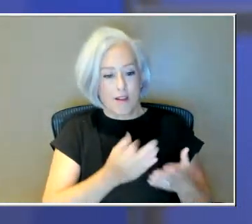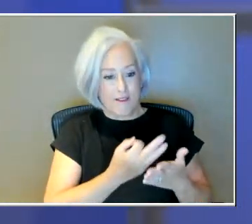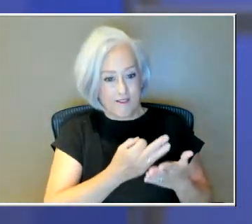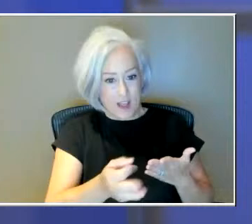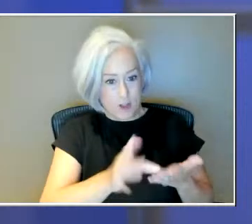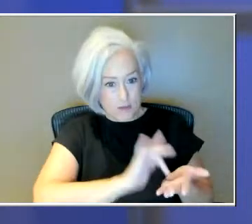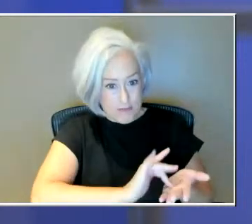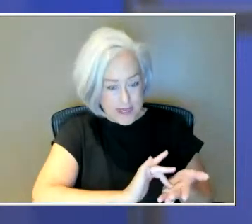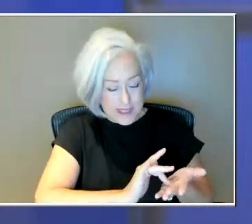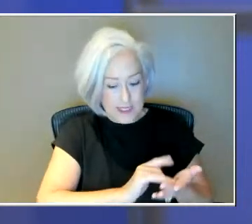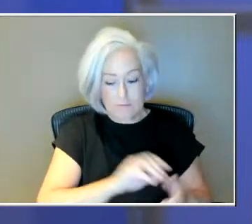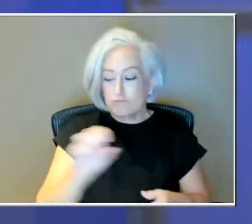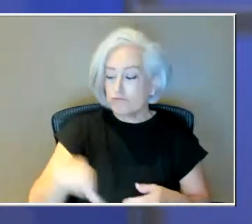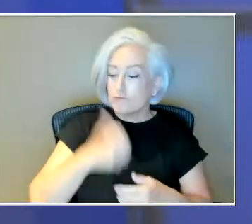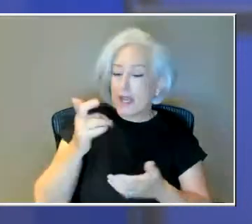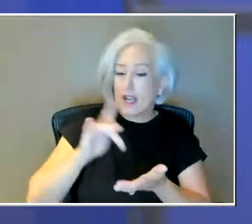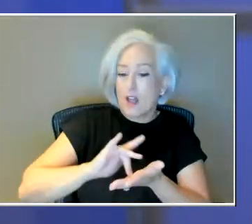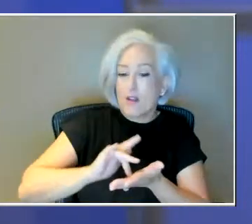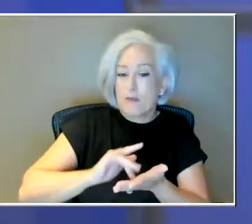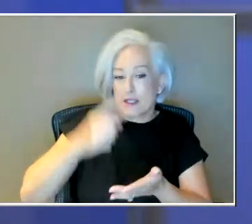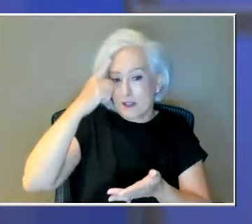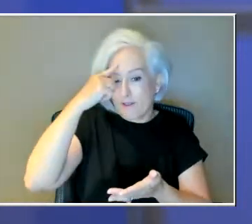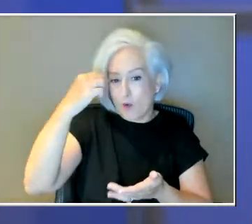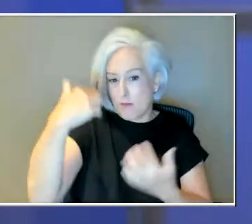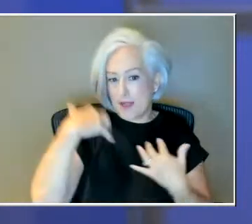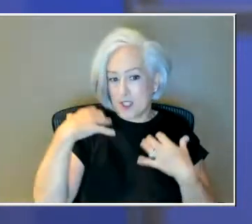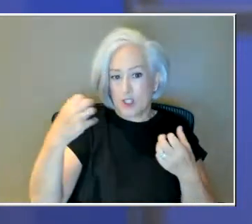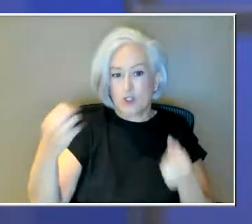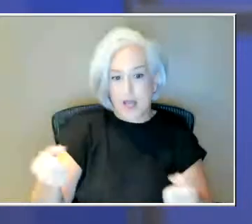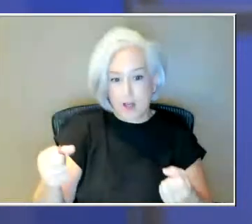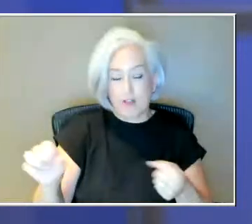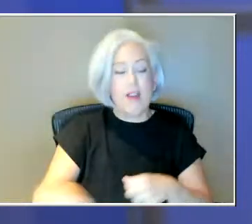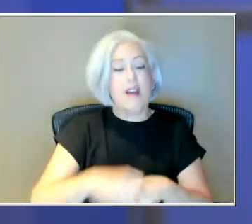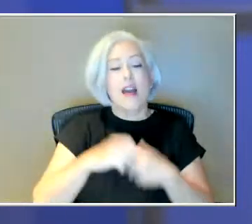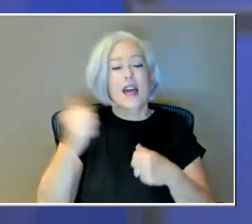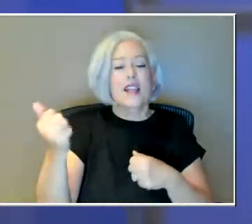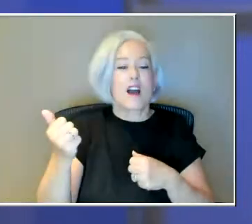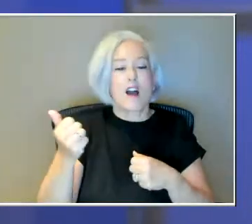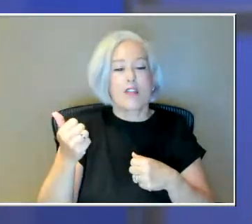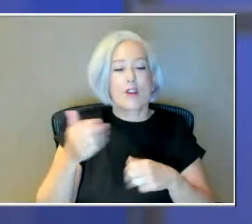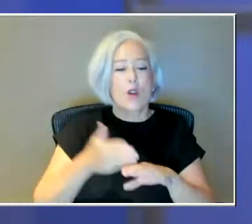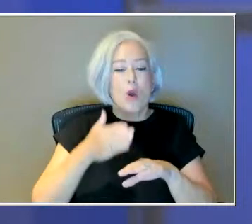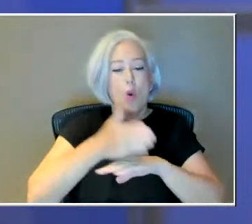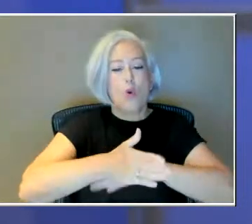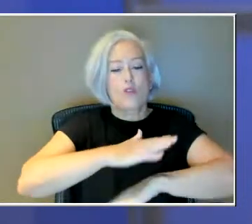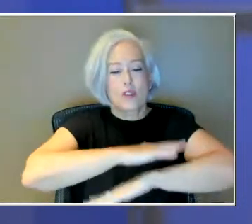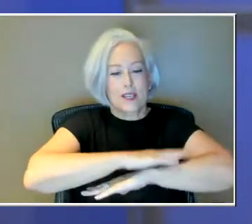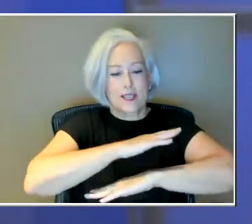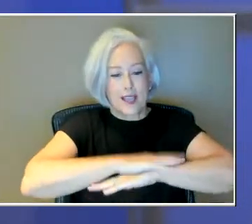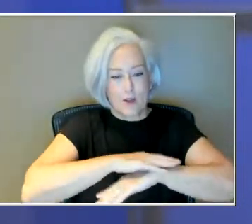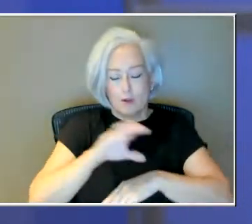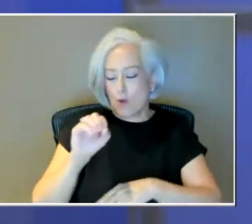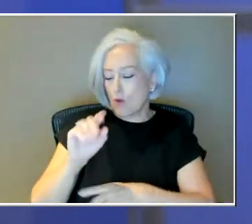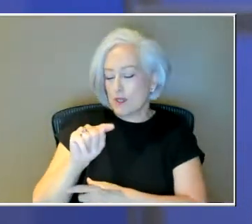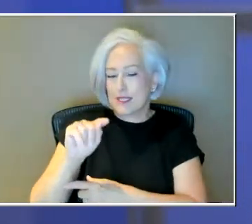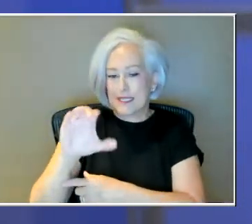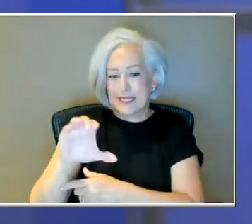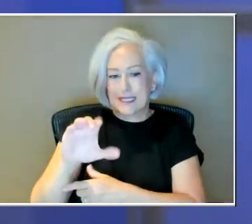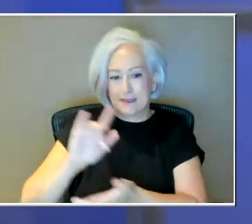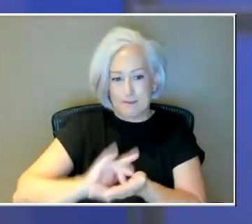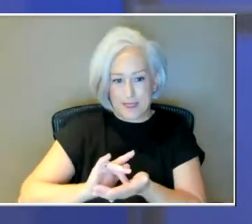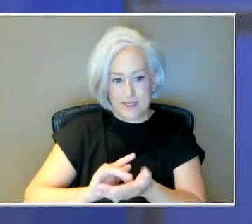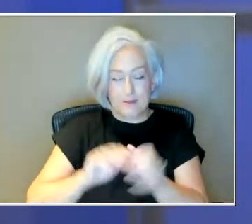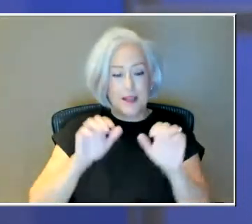may use to treat mental health or even some over-the-counter medications. Aside from the symptoms of heat exhaustion, however, some can even make us